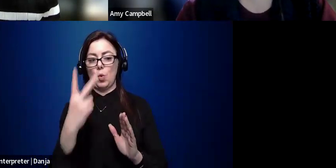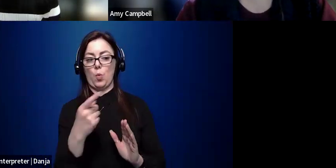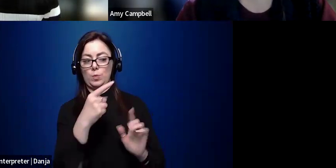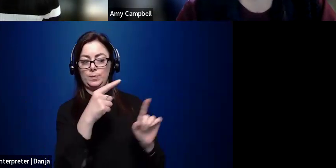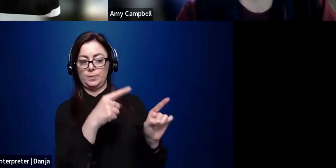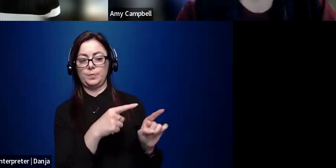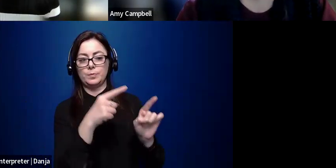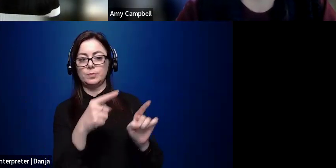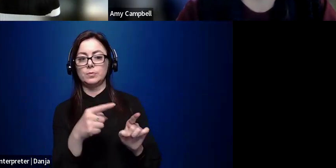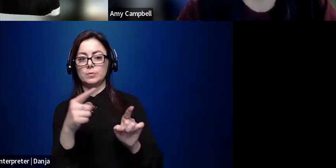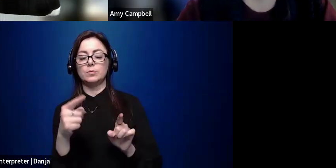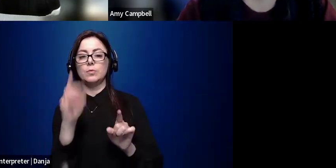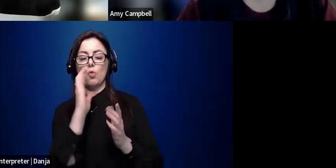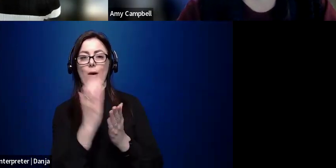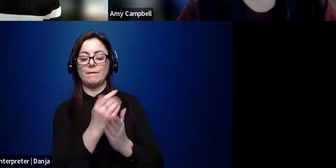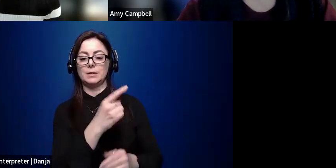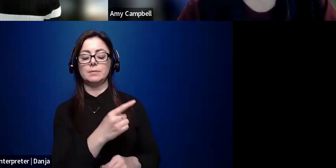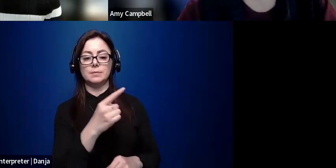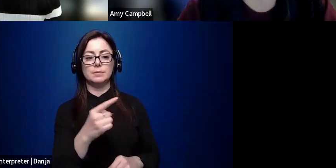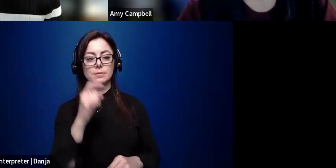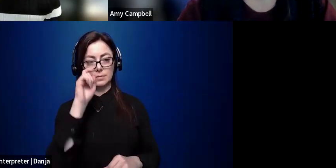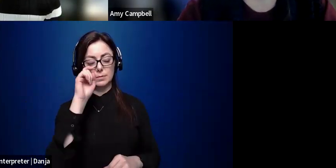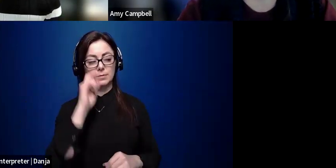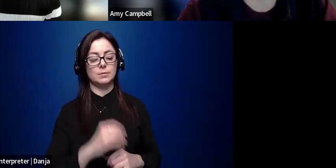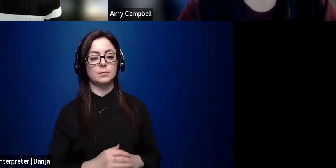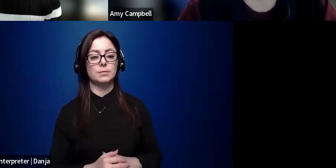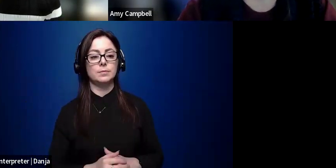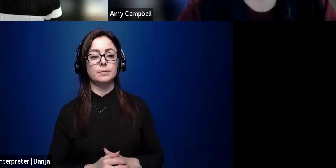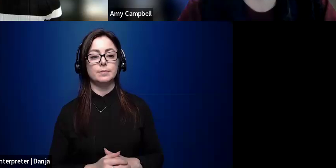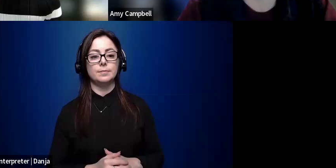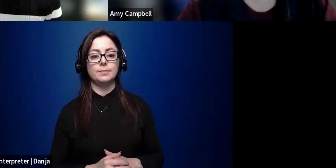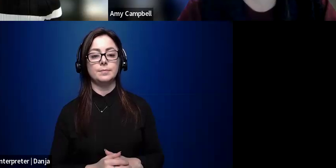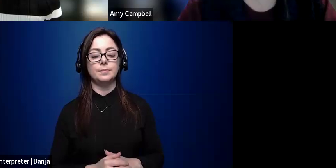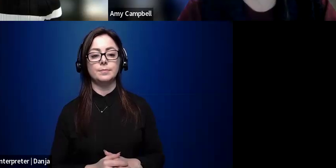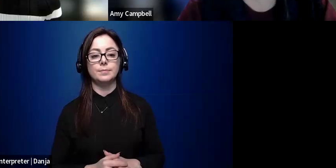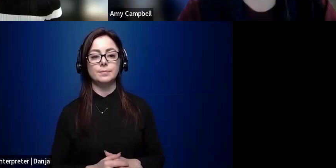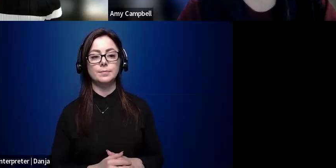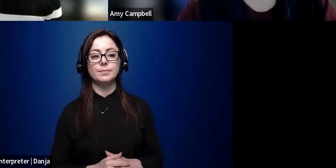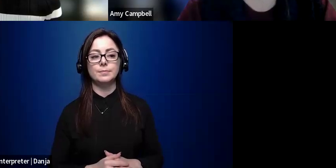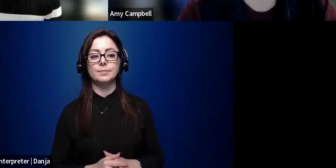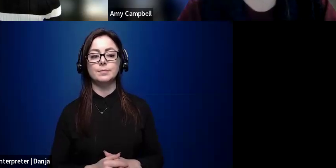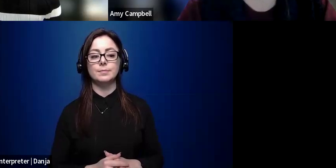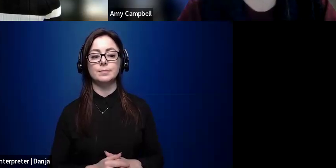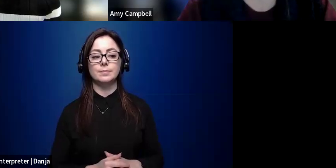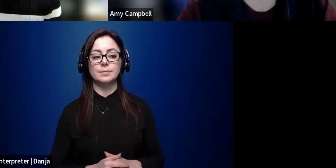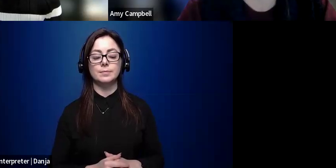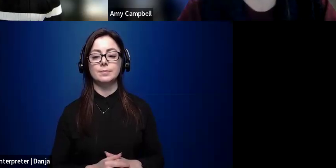what this graphic is showing, and I apologize here, I had the KFF